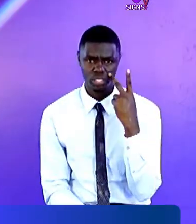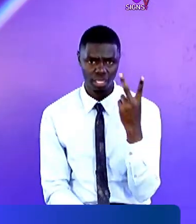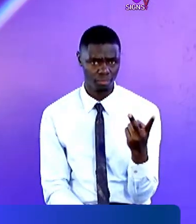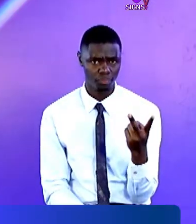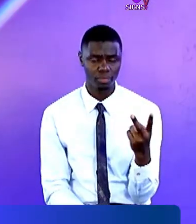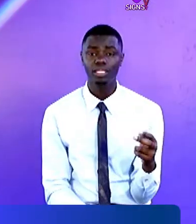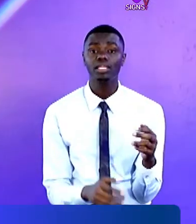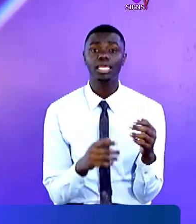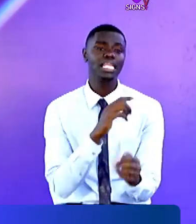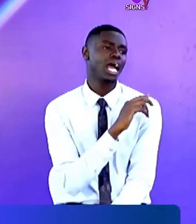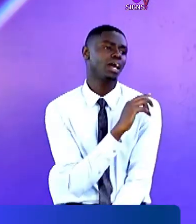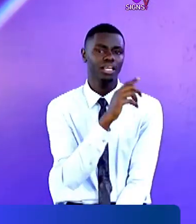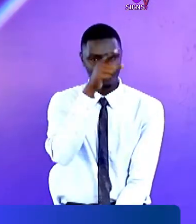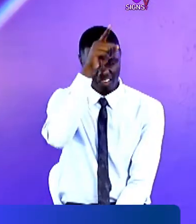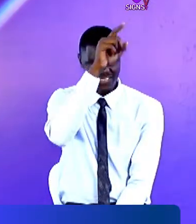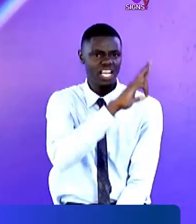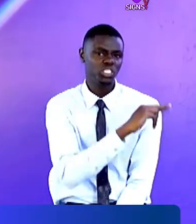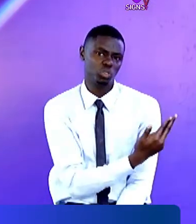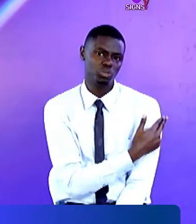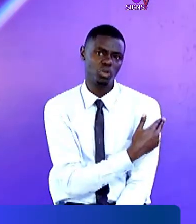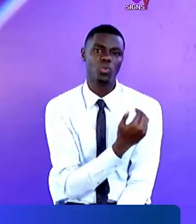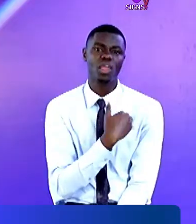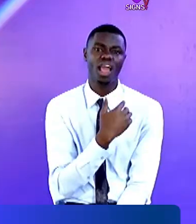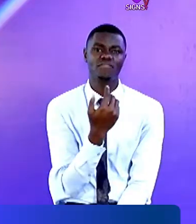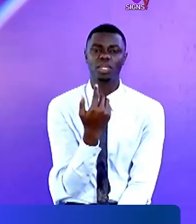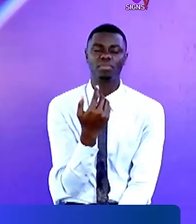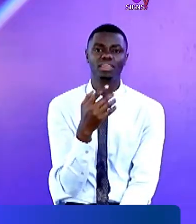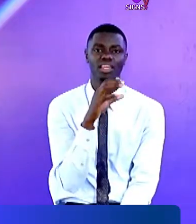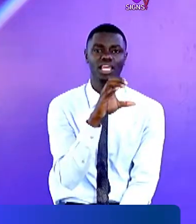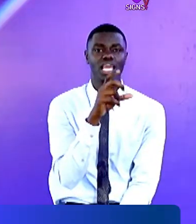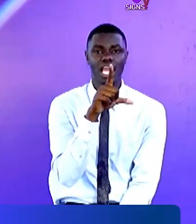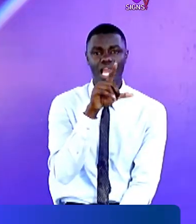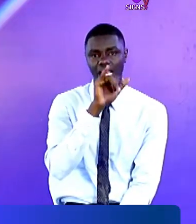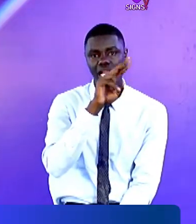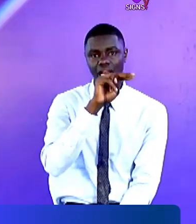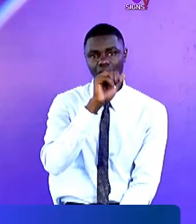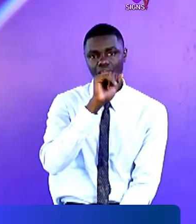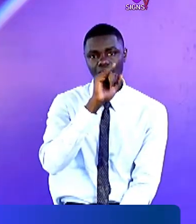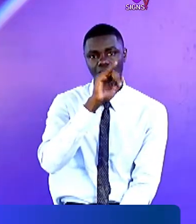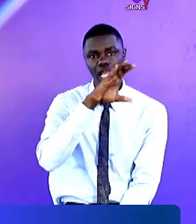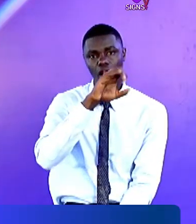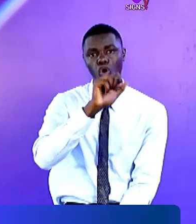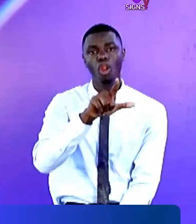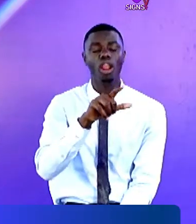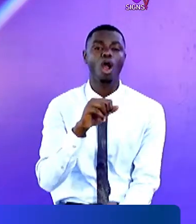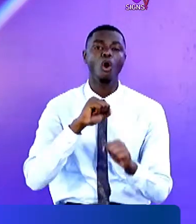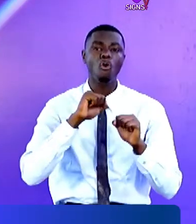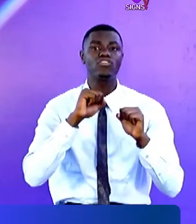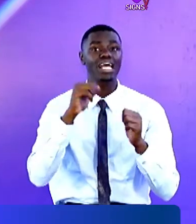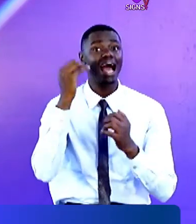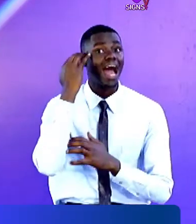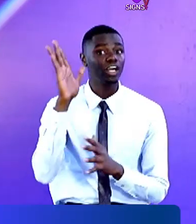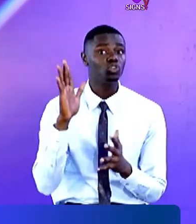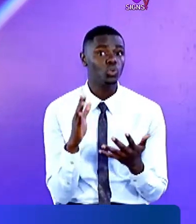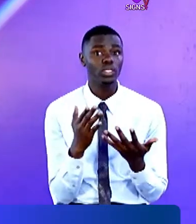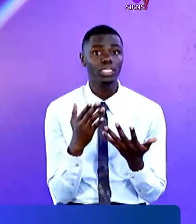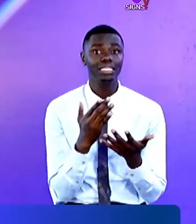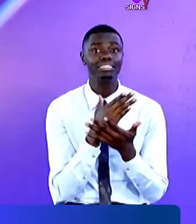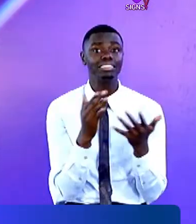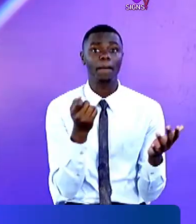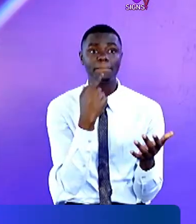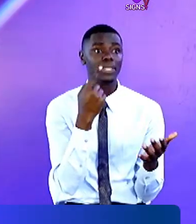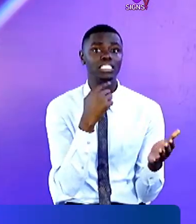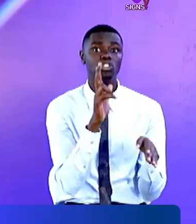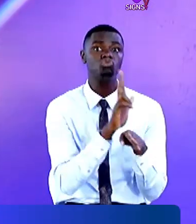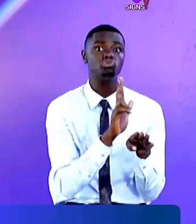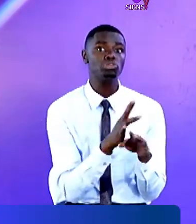a dispensary, you might find there's a clinical officer. A clinical officer doesn't know how some medicine should be